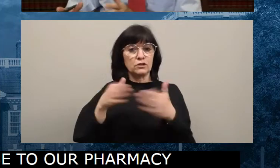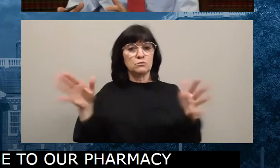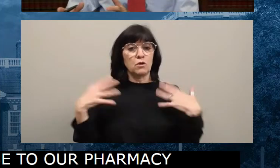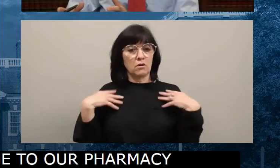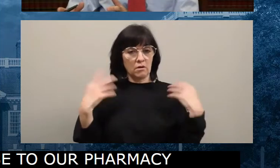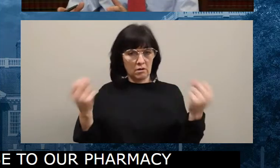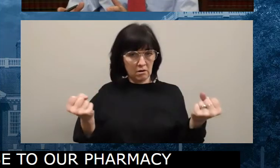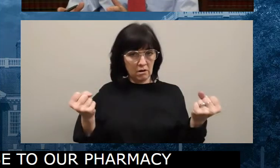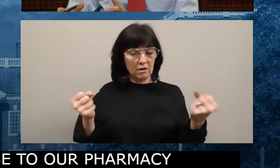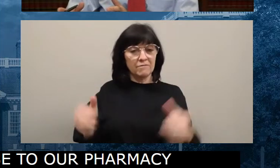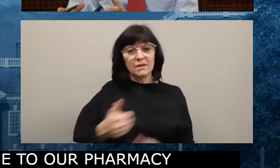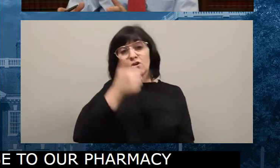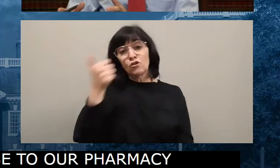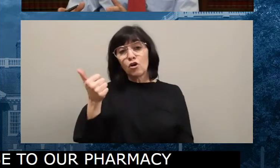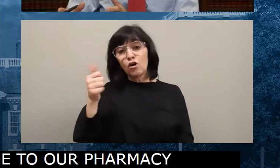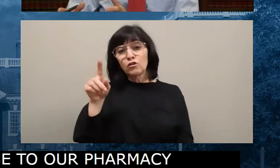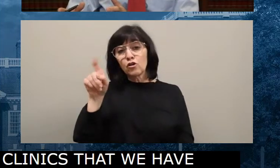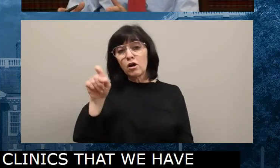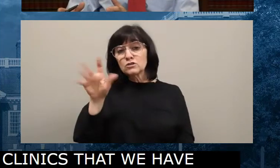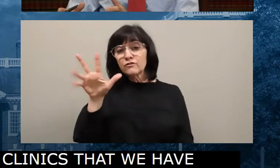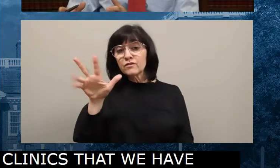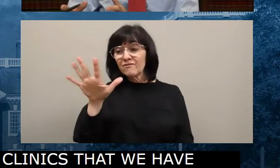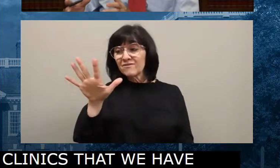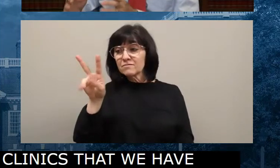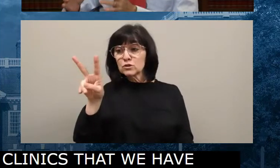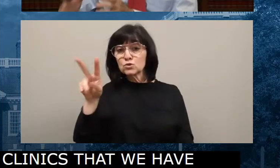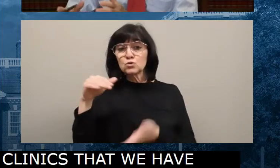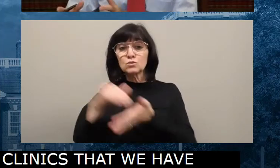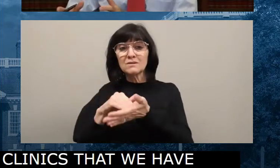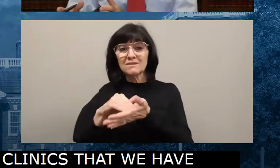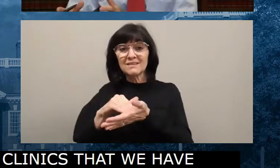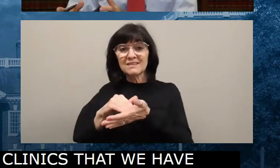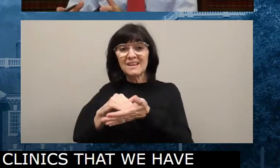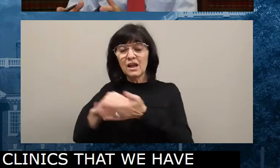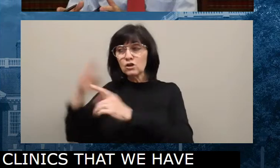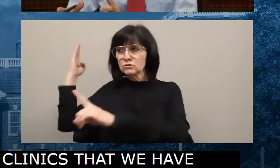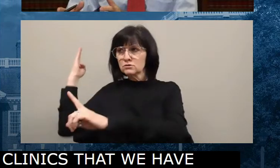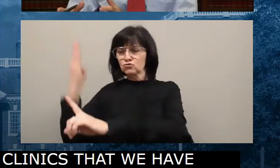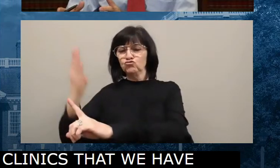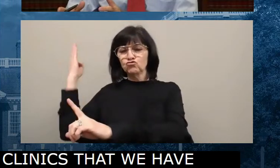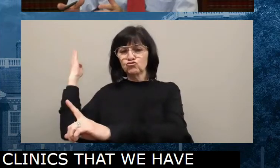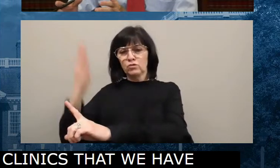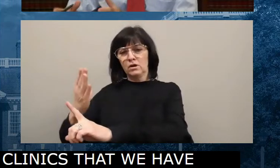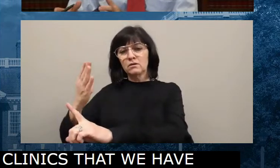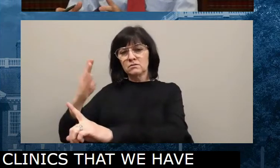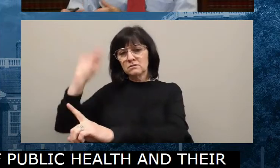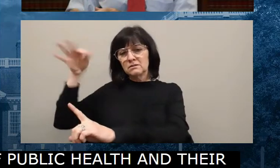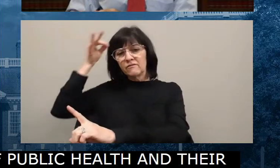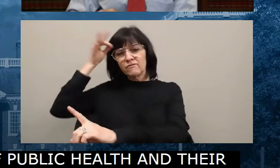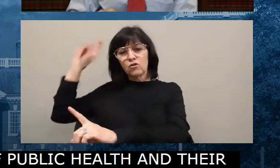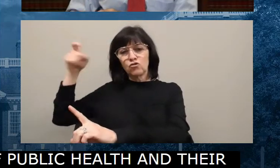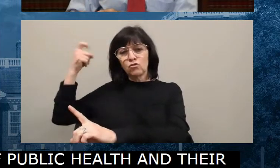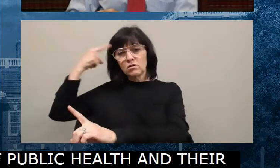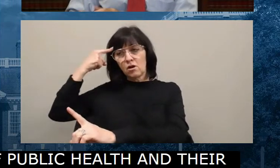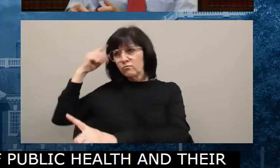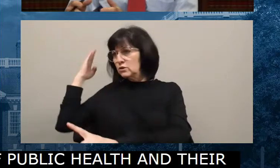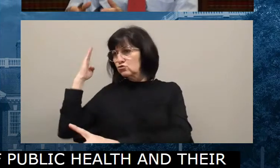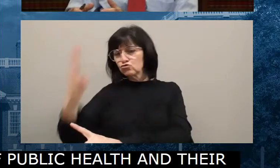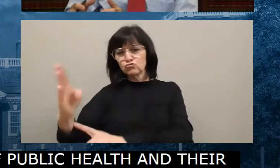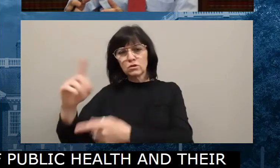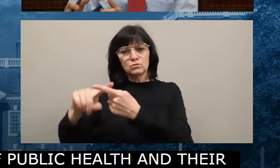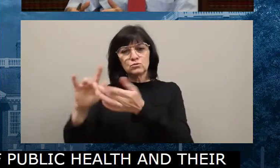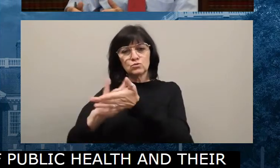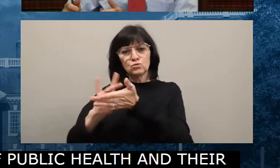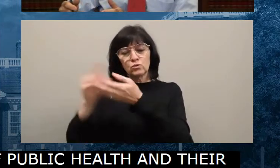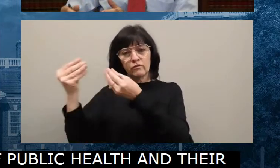another 152,000 doses are allocated directly from the federal government to the pharmacies. And so you're